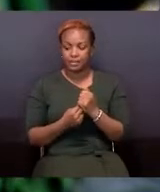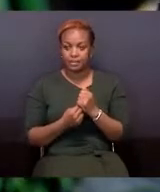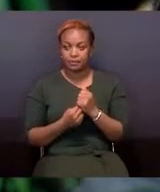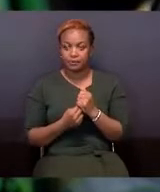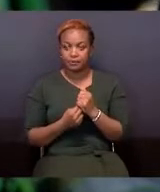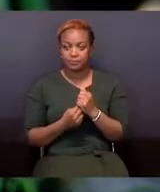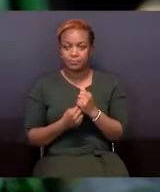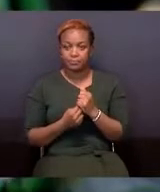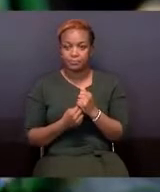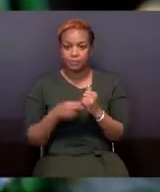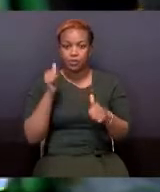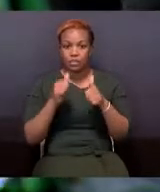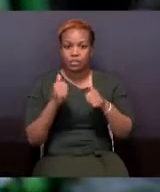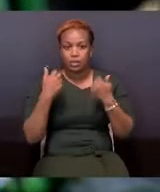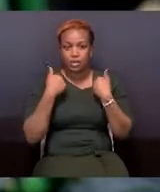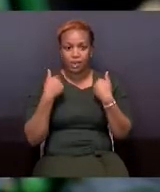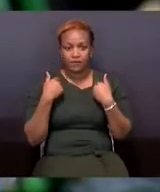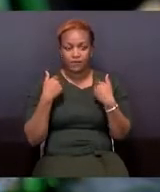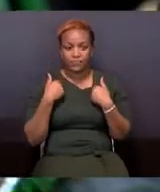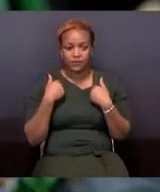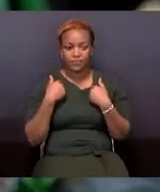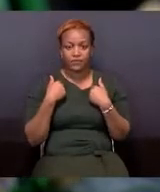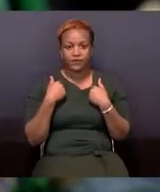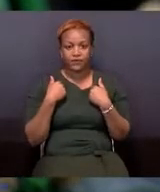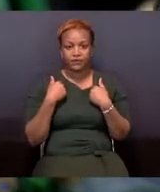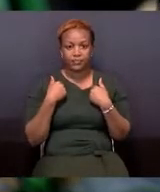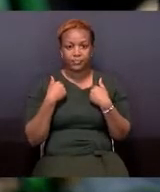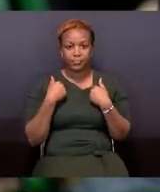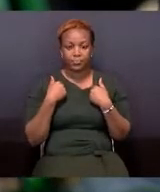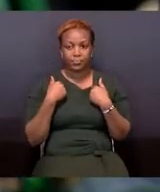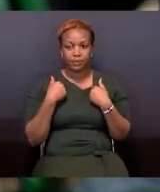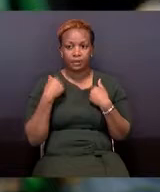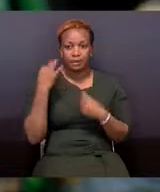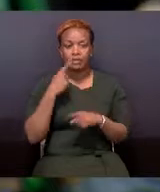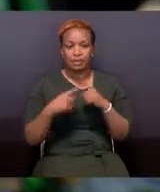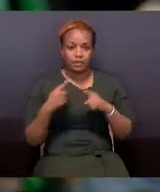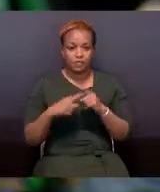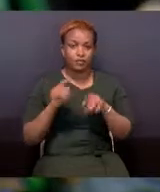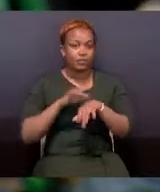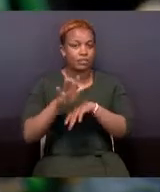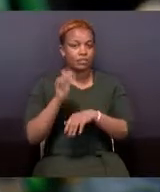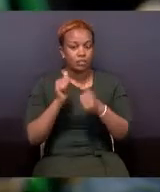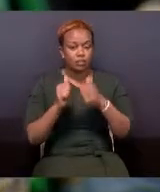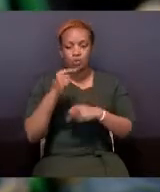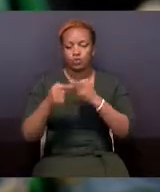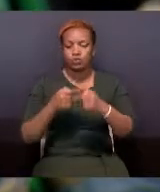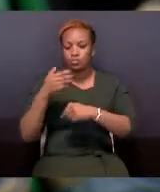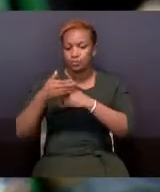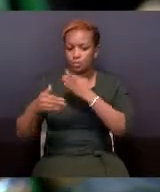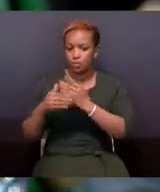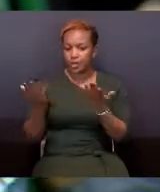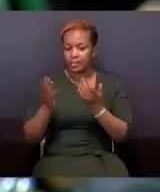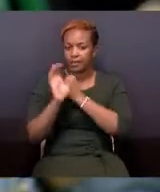Rwanda of the partners that we have that are influencing in the policy spheres of influence are the same that we are building at a country